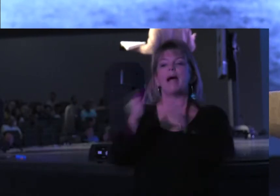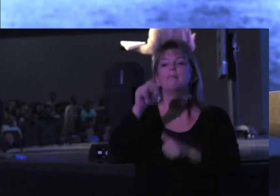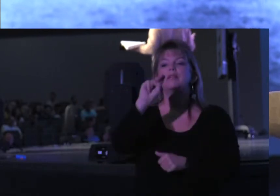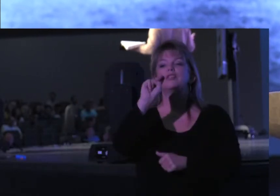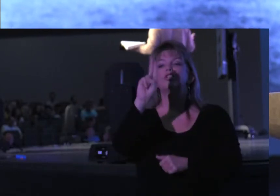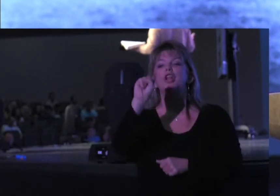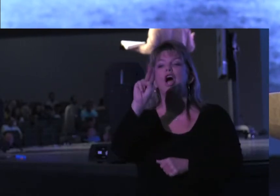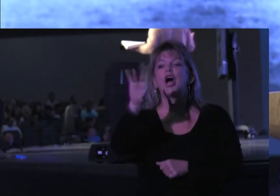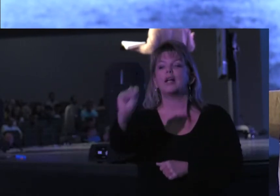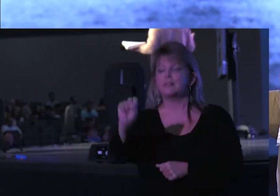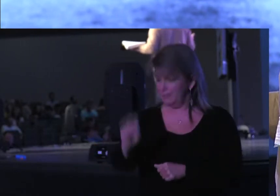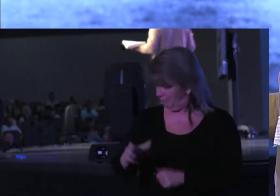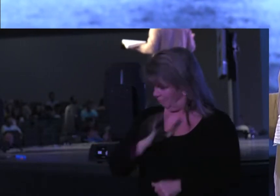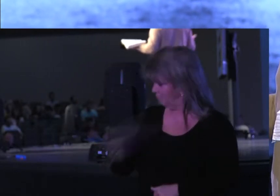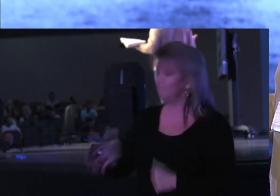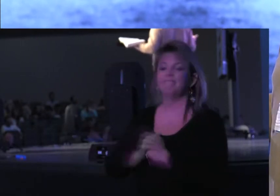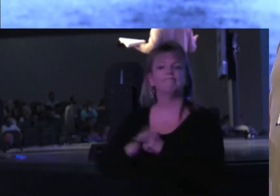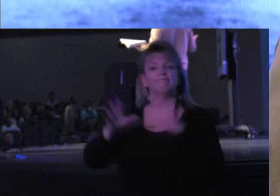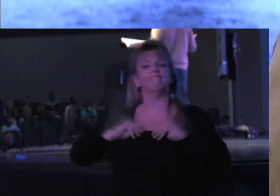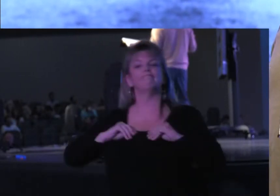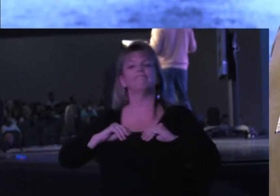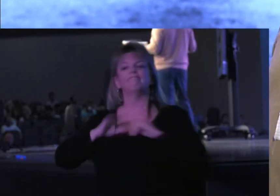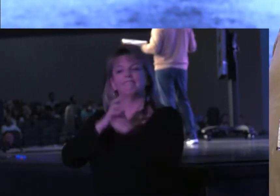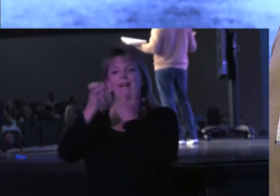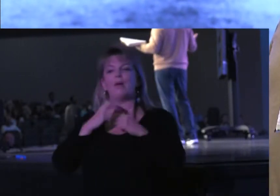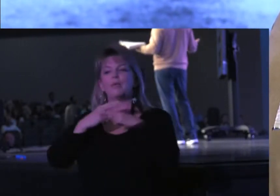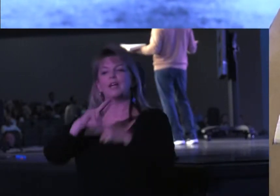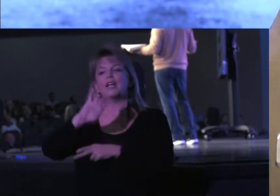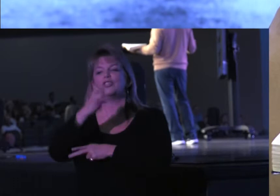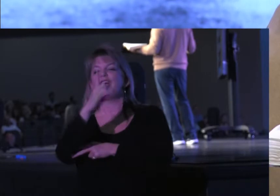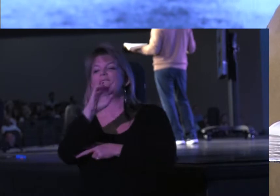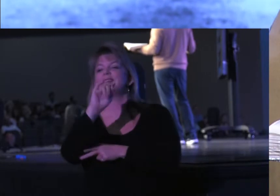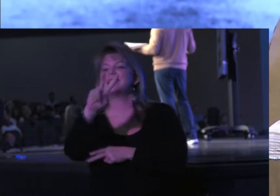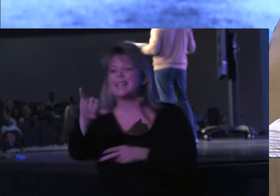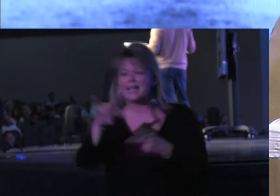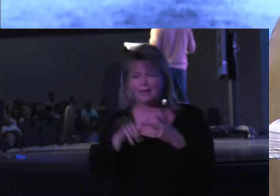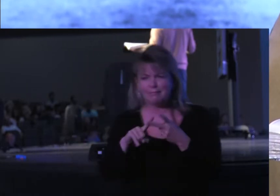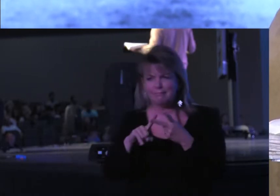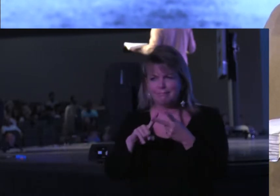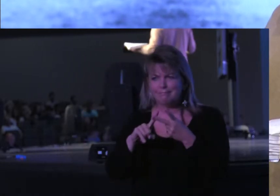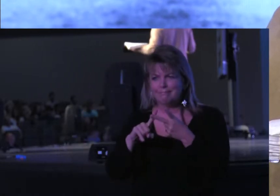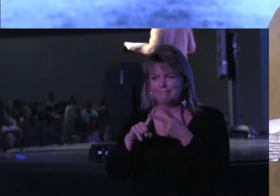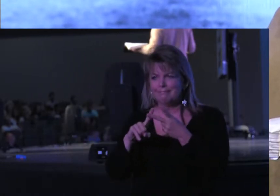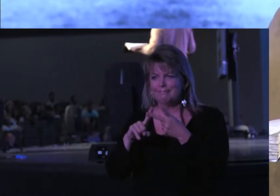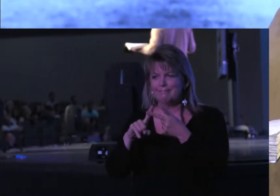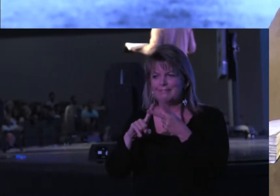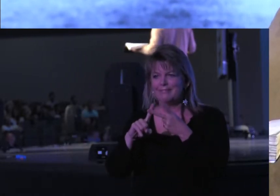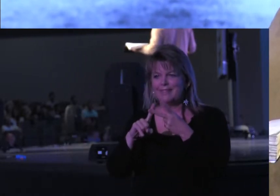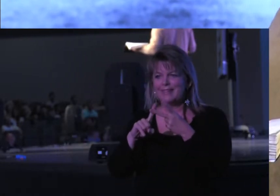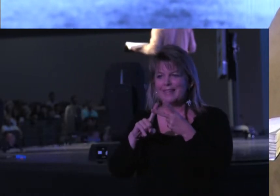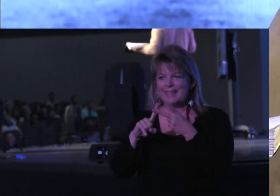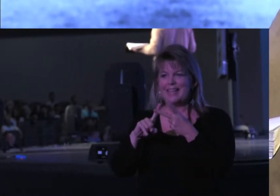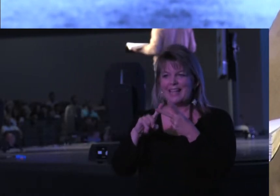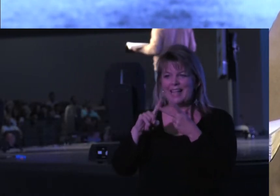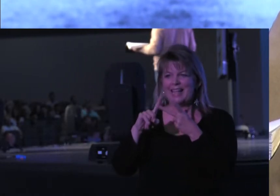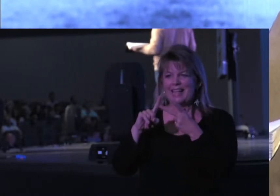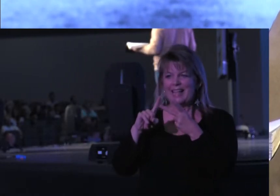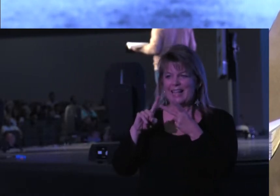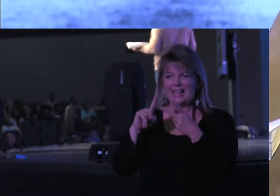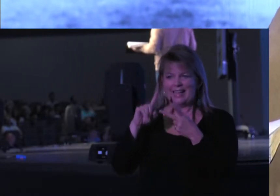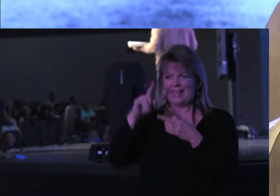It's fine with me. Totally fine. I wanted to name them Chastity and Purity. It's fine with me. They can